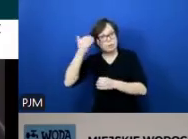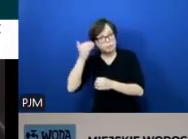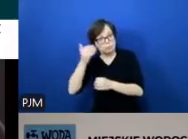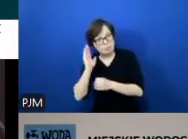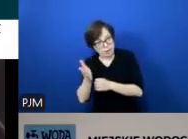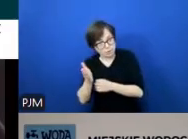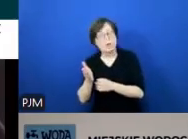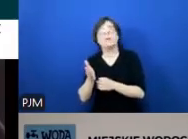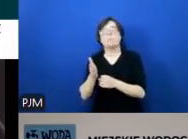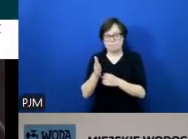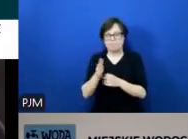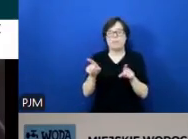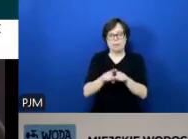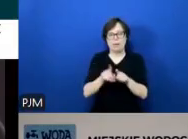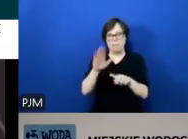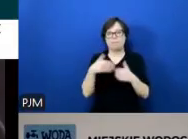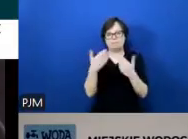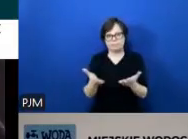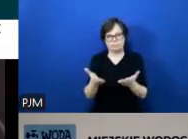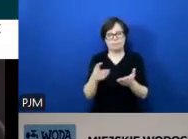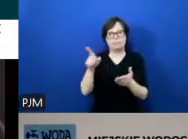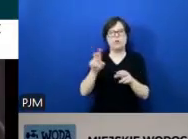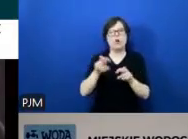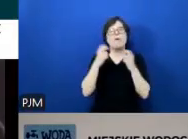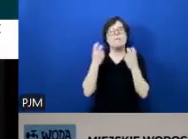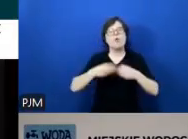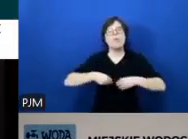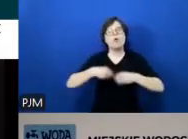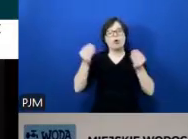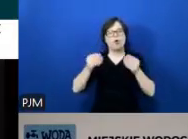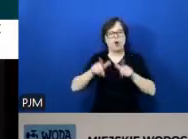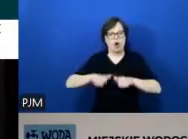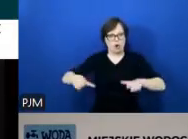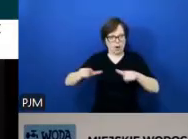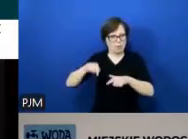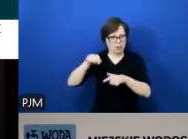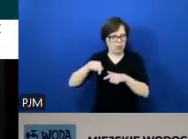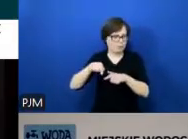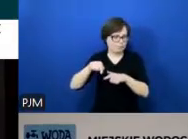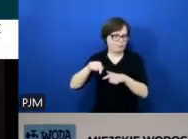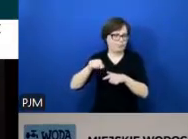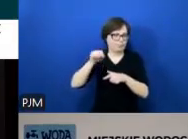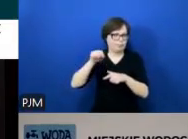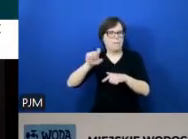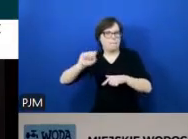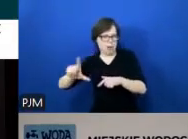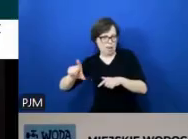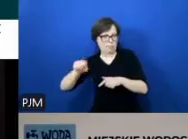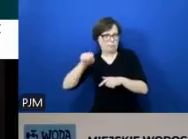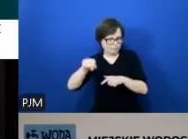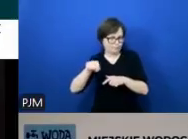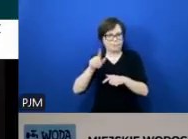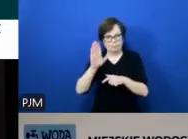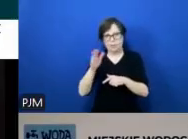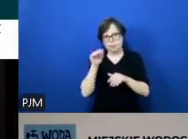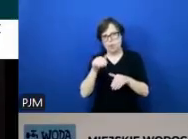the presentations of our today's speaker will be available on our website. Tam też zapraszamy